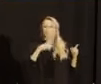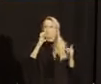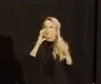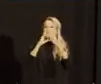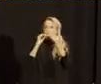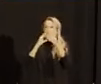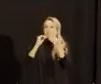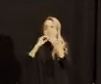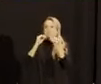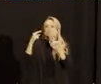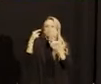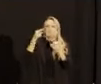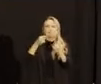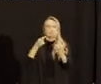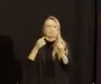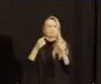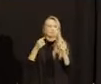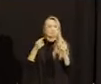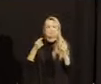what's going on today,